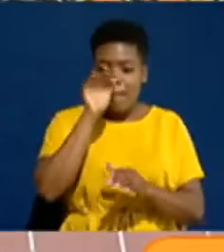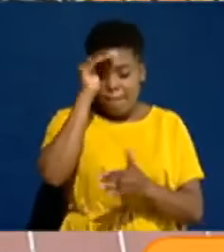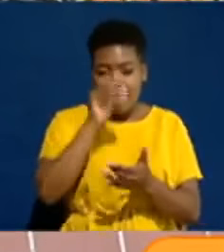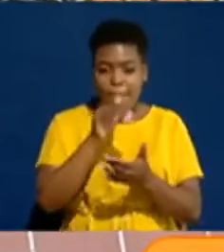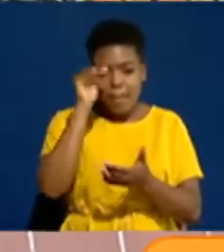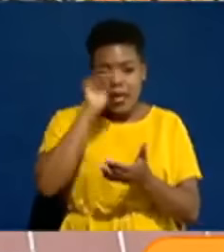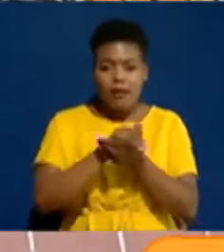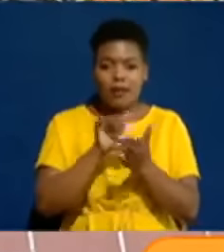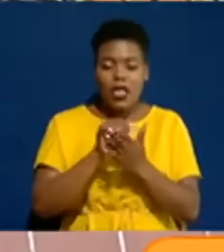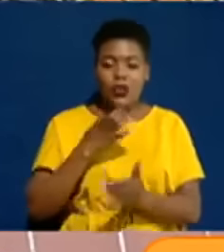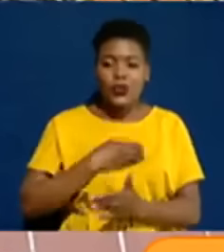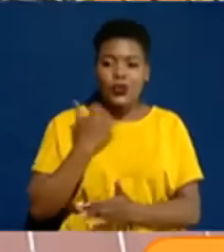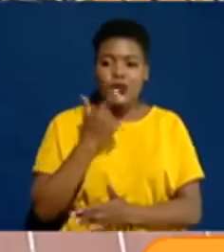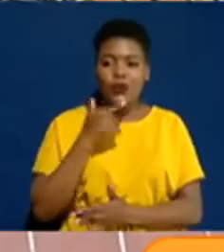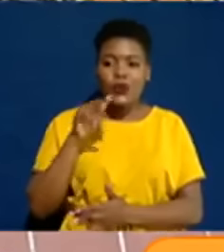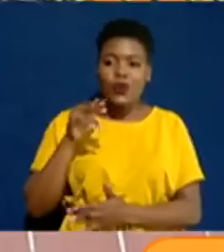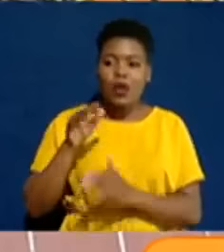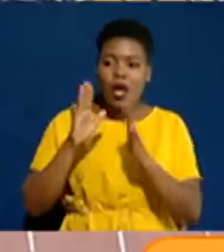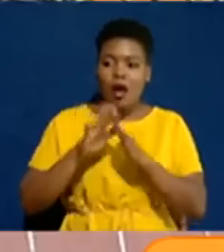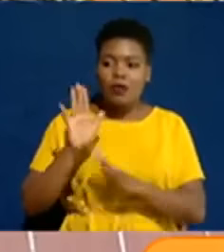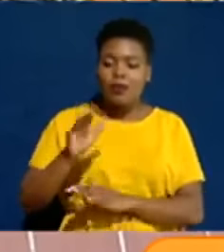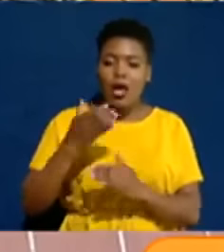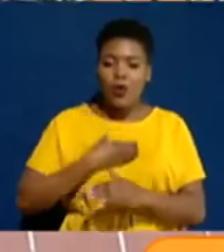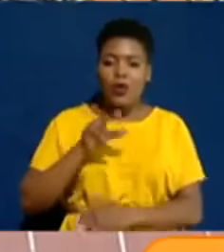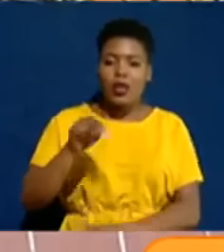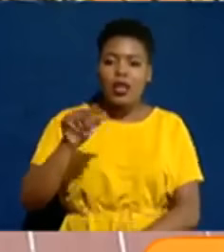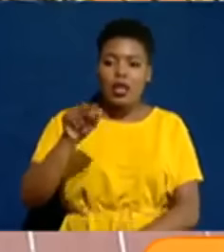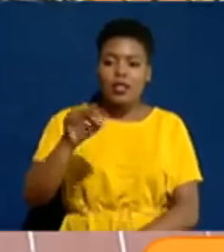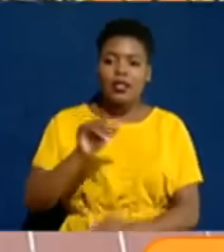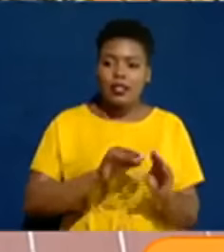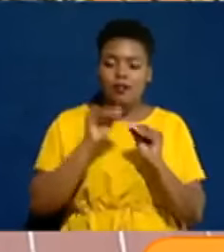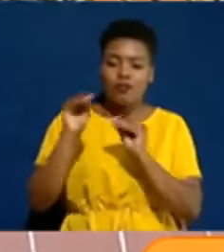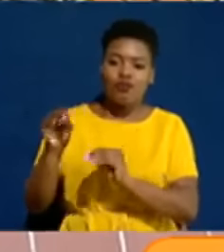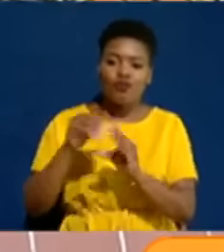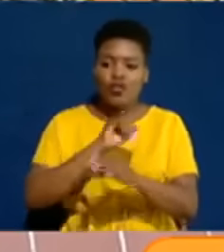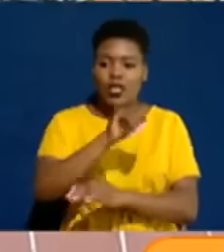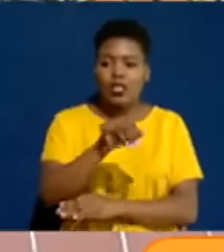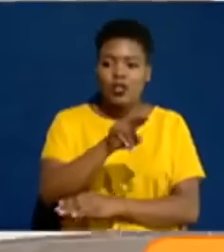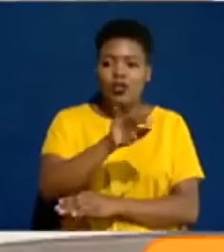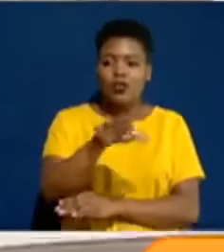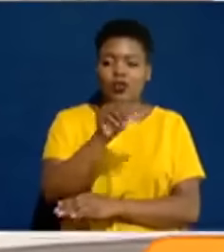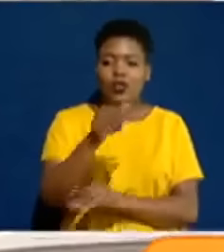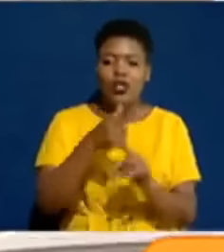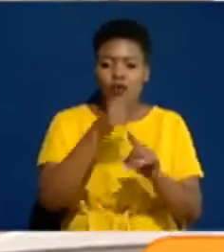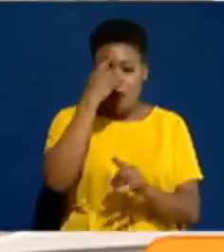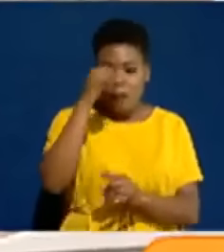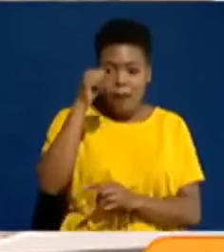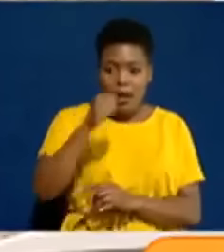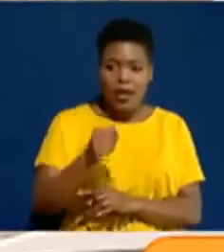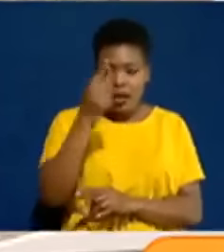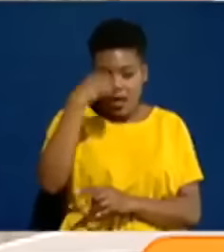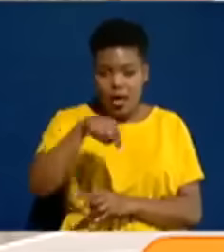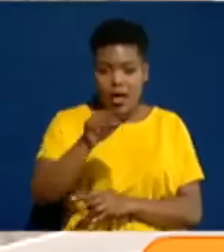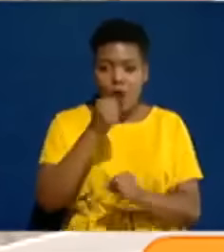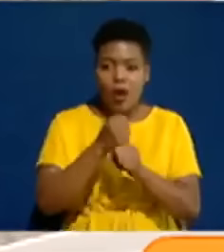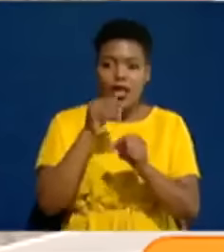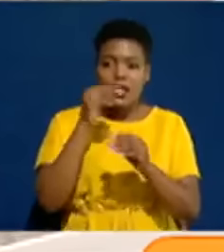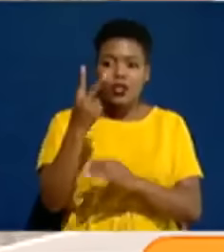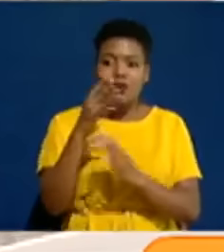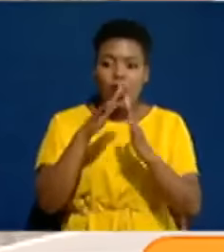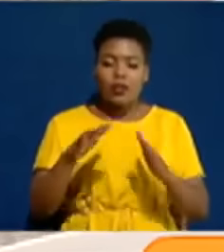is owned by Nancy Indoveria and that she shifted base to Juja from Ngara, operating in two houses at this